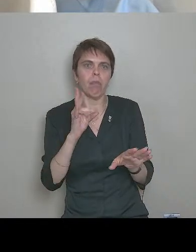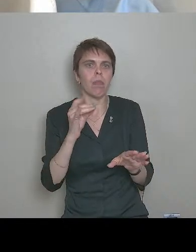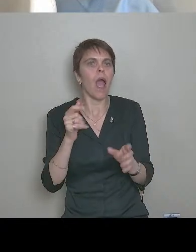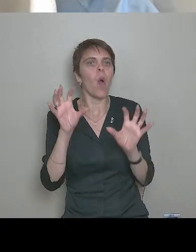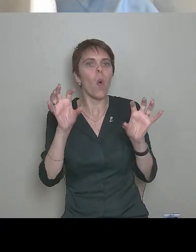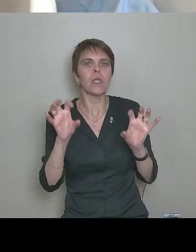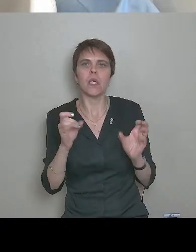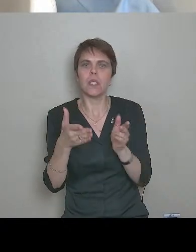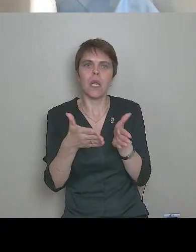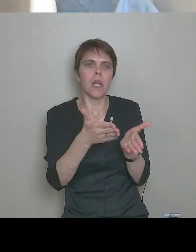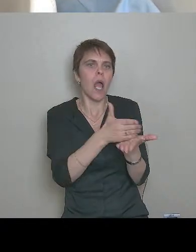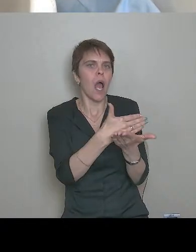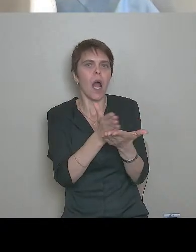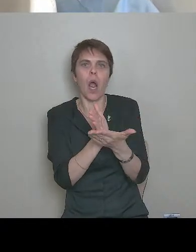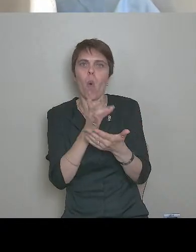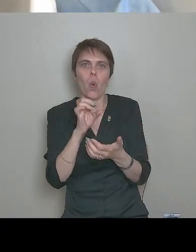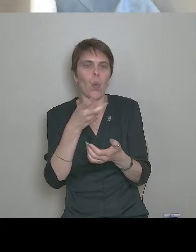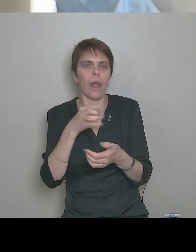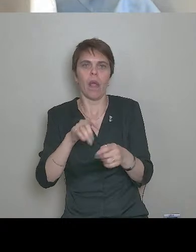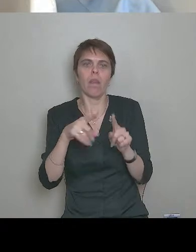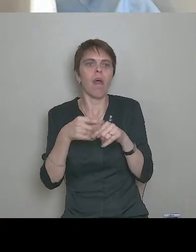the code does not govern this